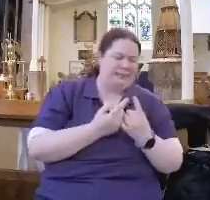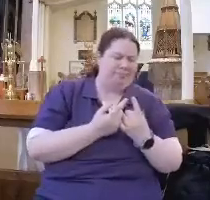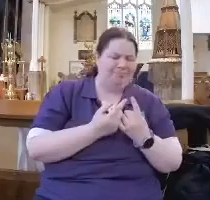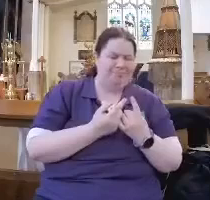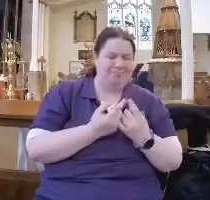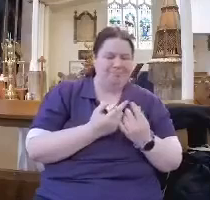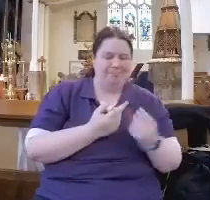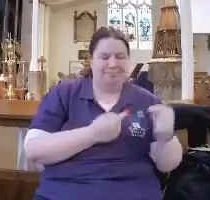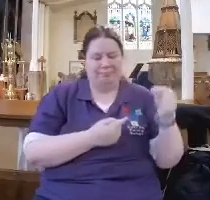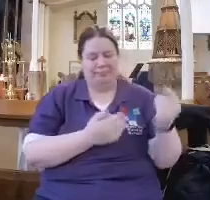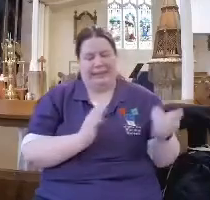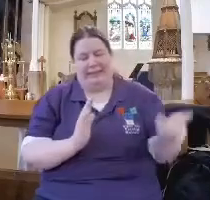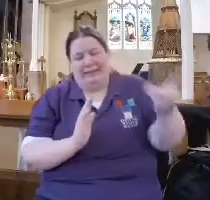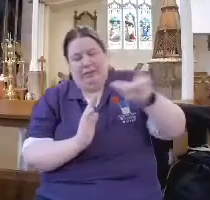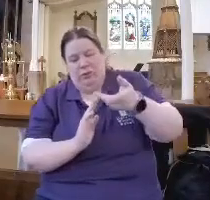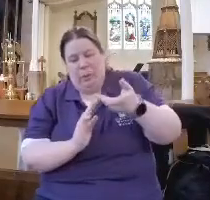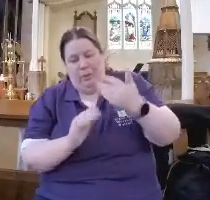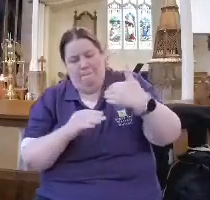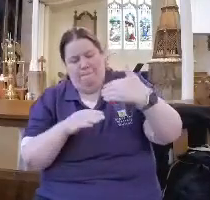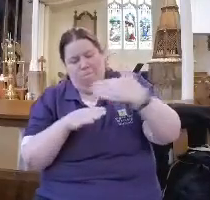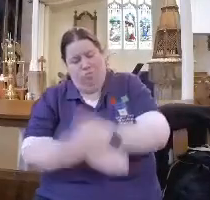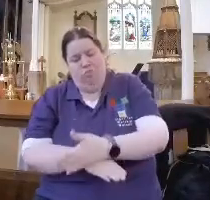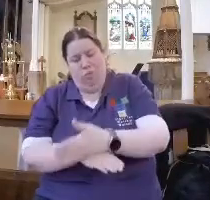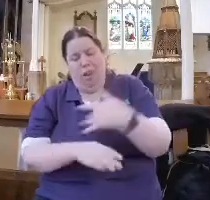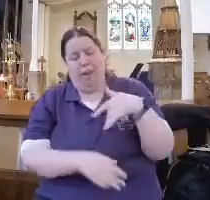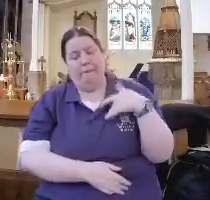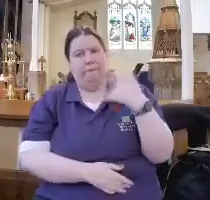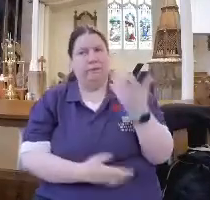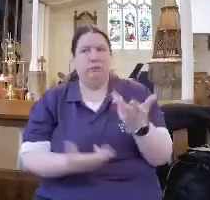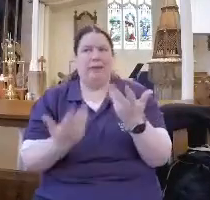your busy life?